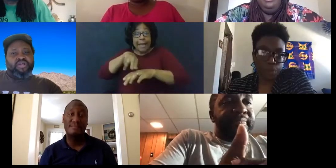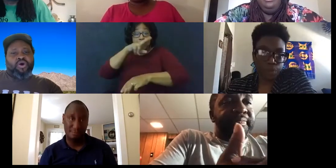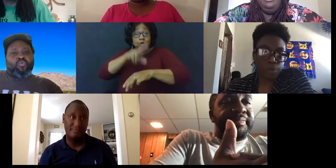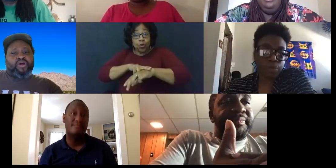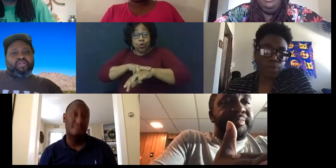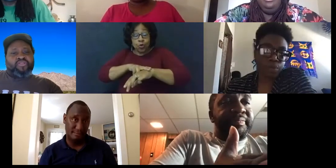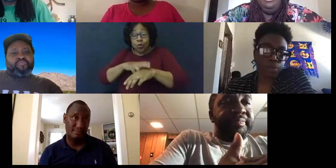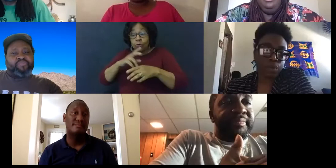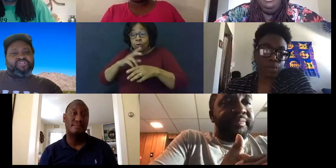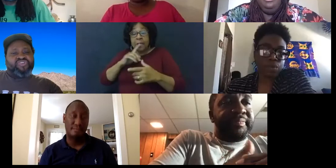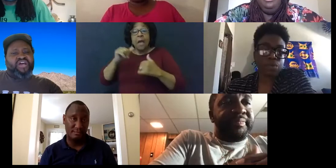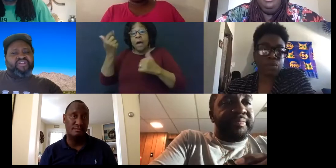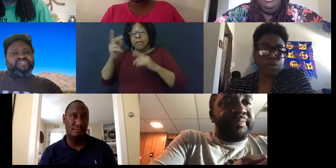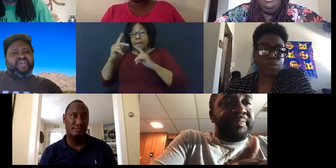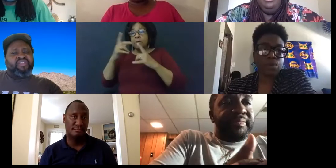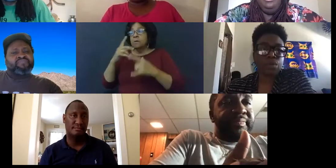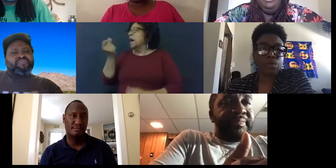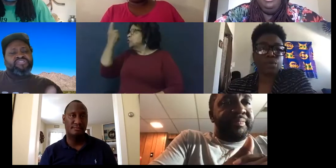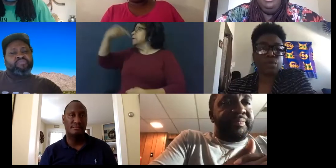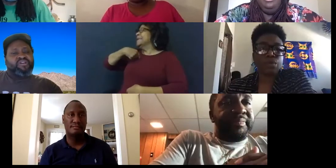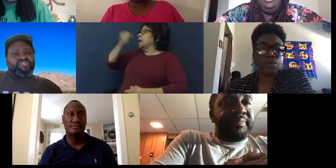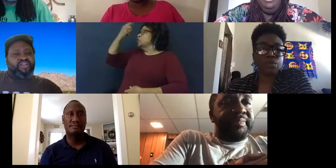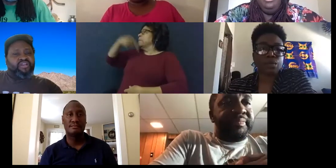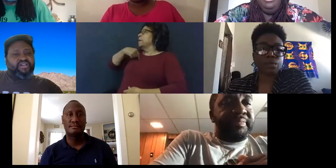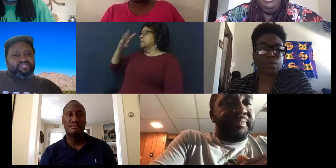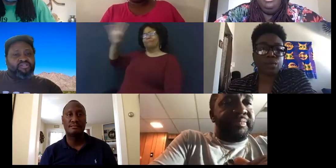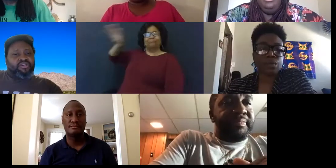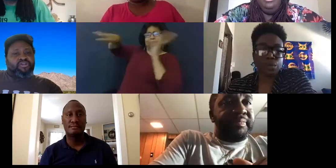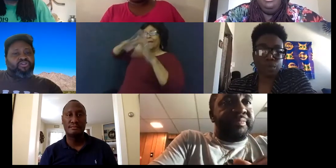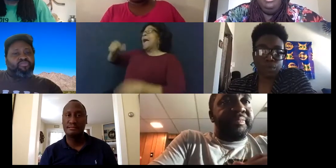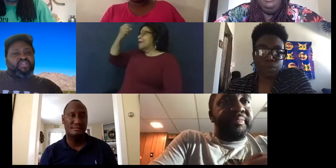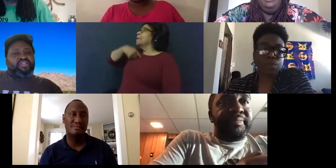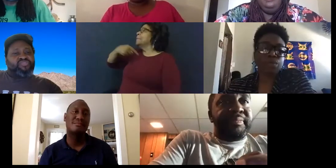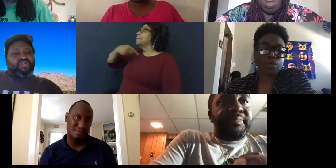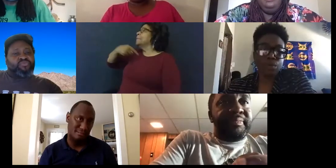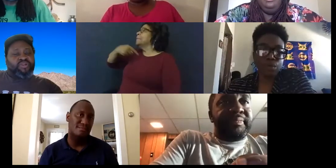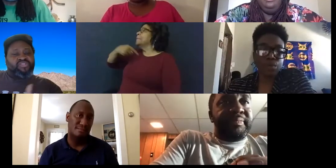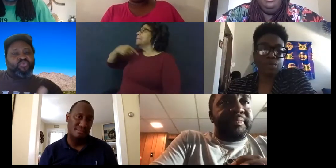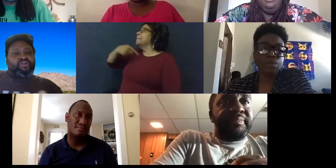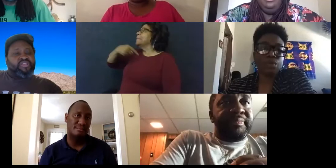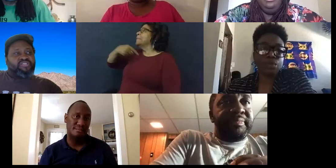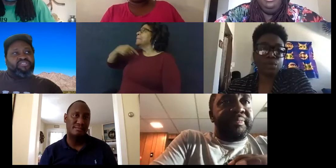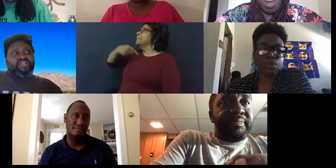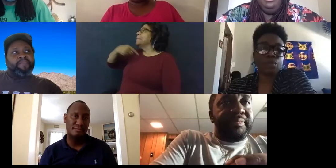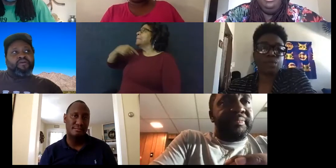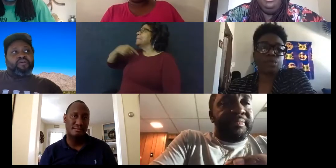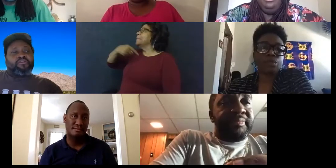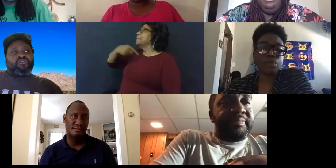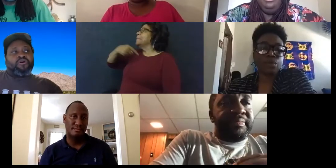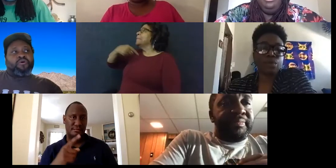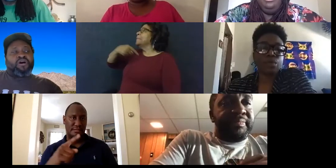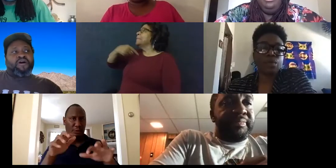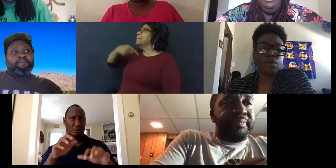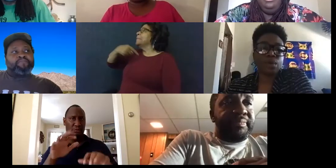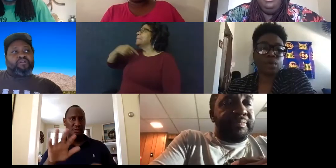to want other people to try to understand them versus them understanding us. You know what I mean? It's one of these weird things. It's like, you